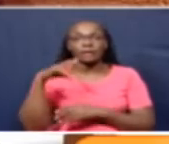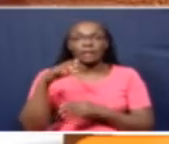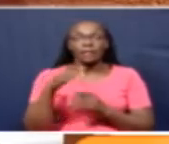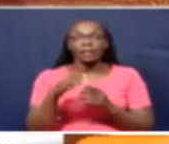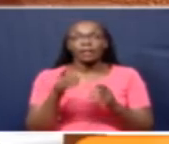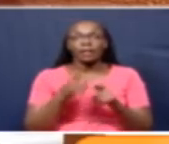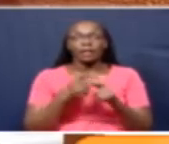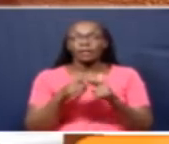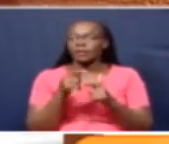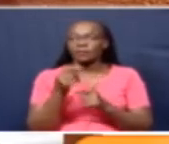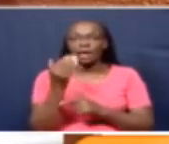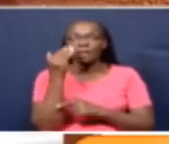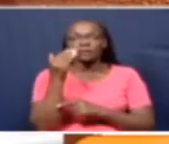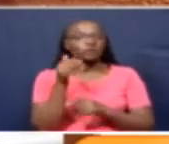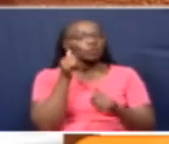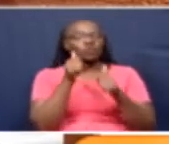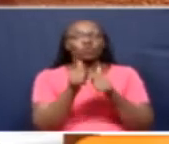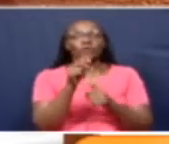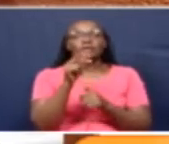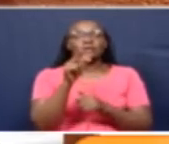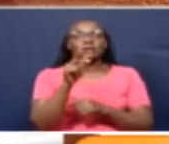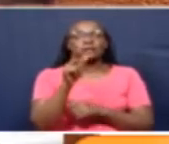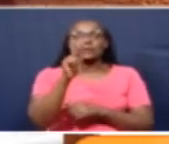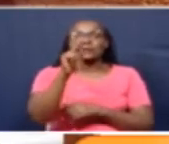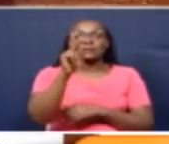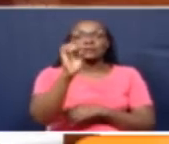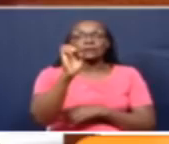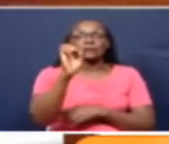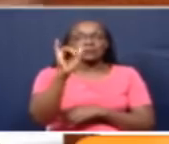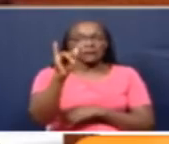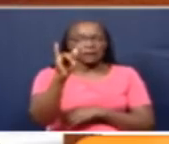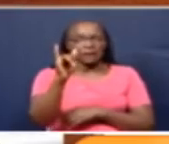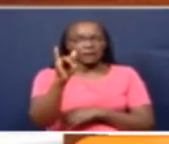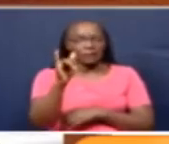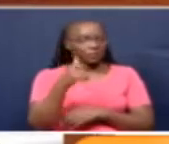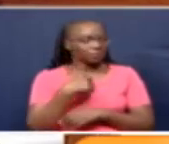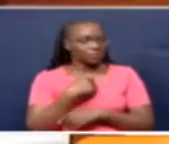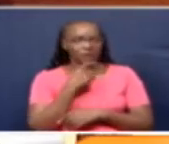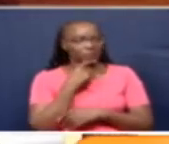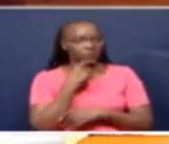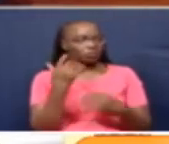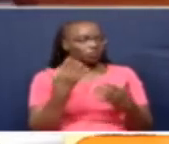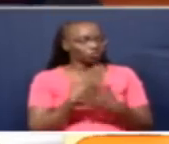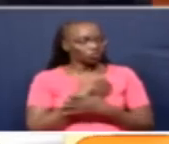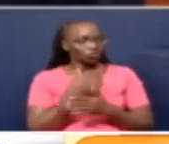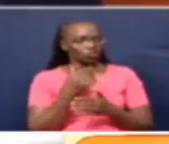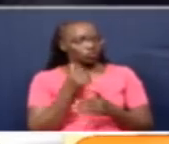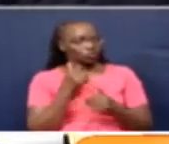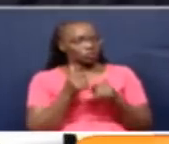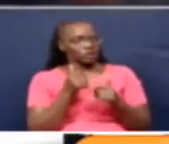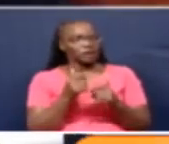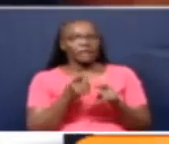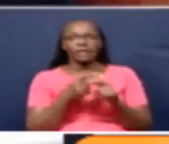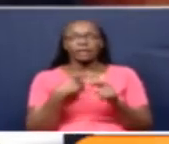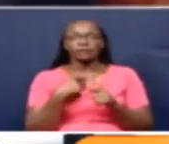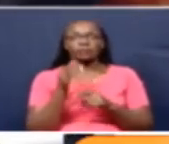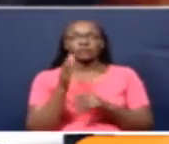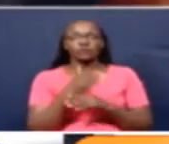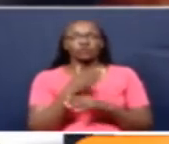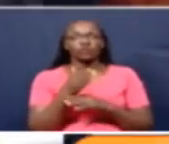key? Heck, man, I don't know anything about keys. And sing it. Sing it a little bit. So I went, this is my island in the